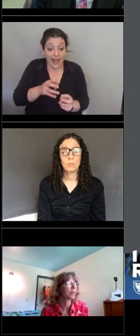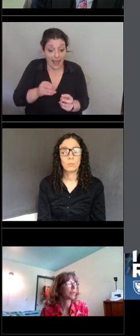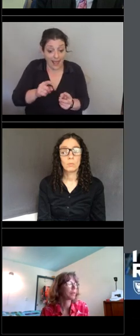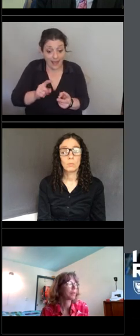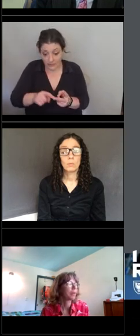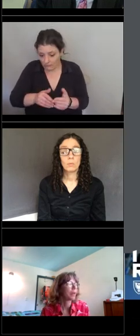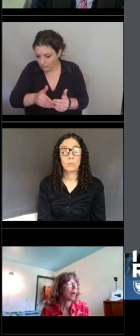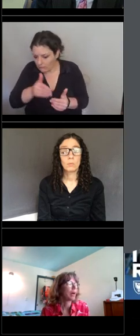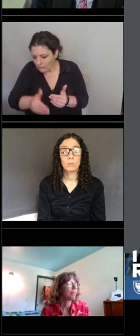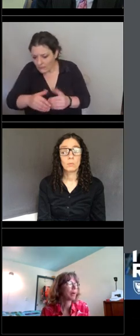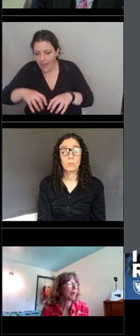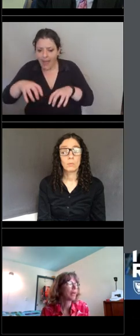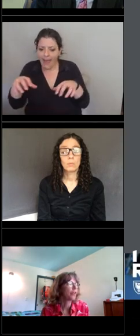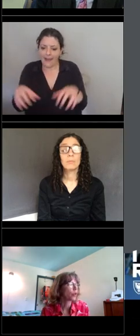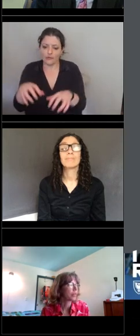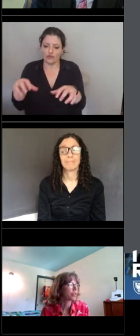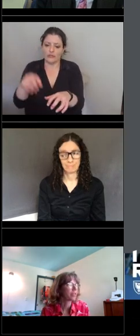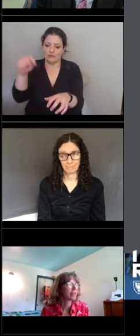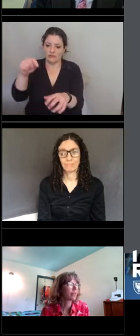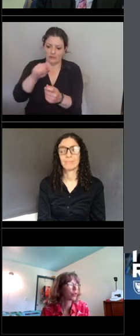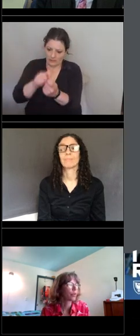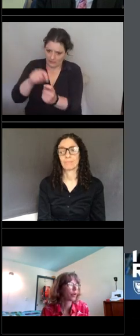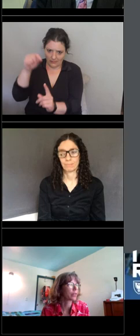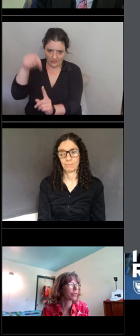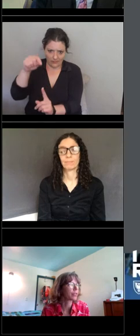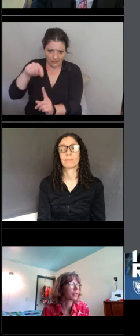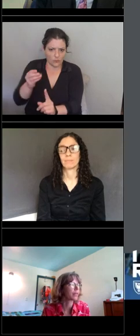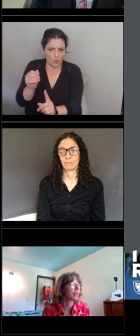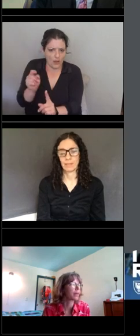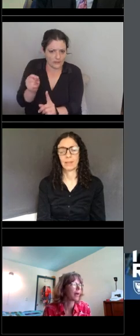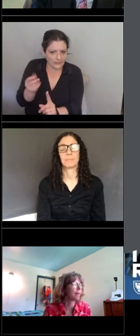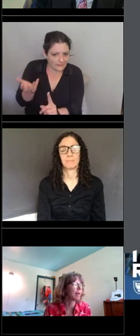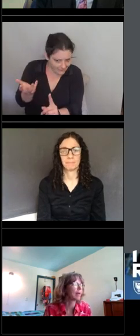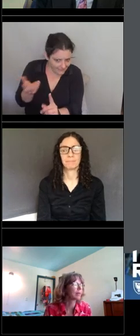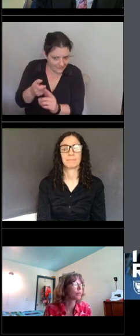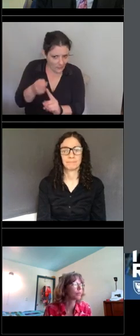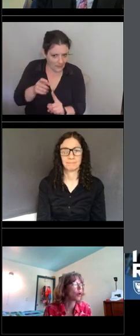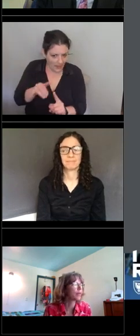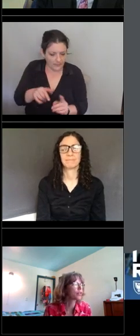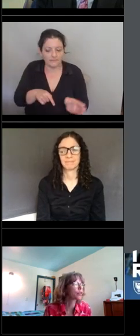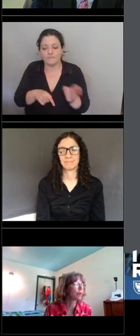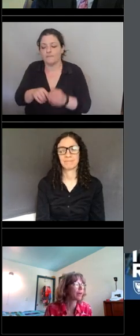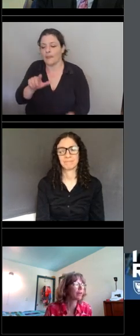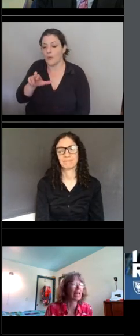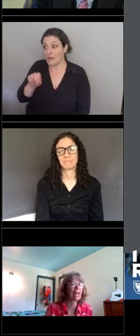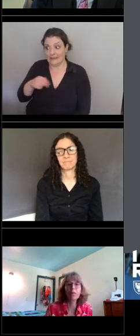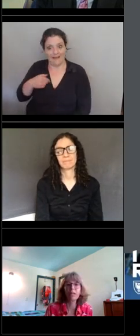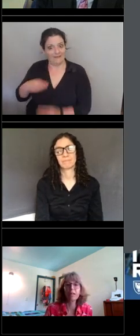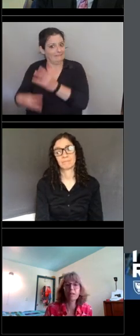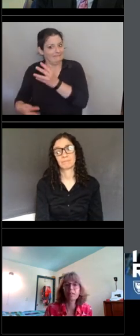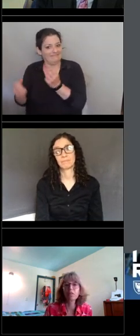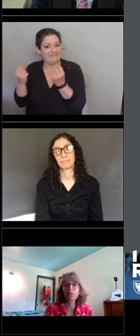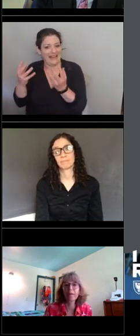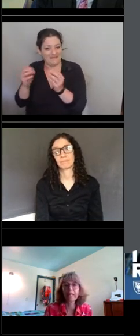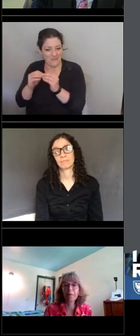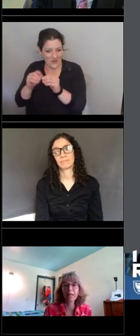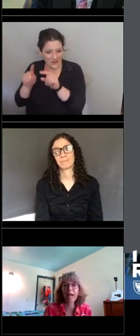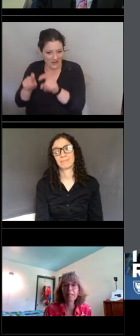Yeah, great. Another question, lots of terrific questions here. As we know, issues around equity